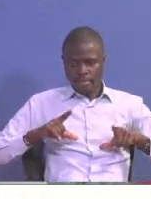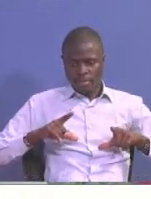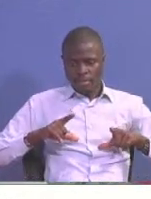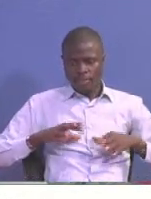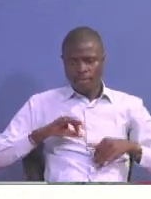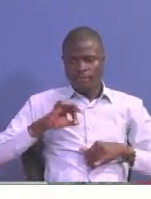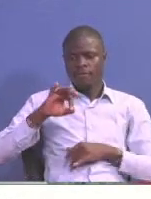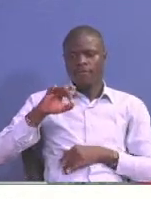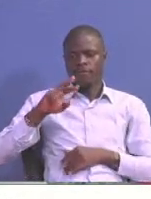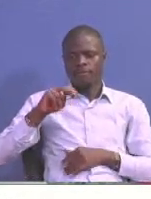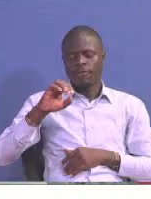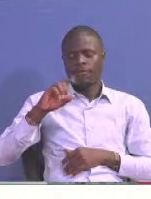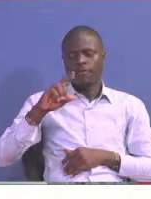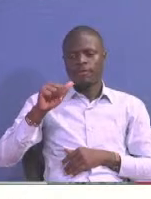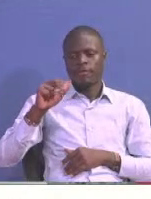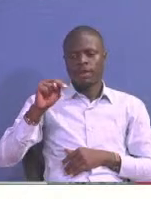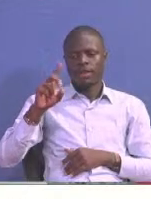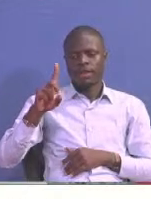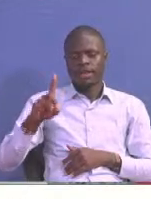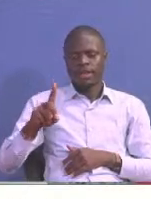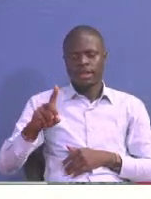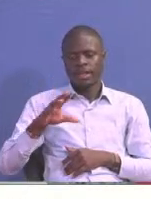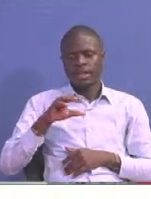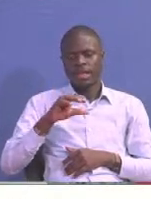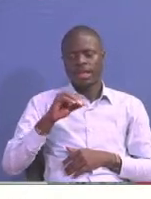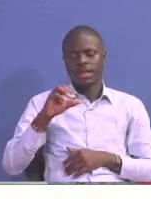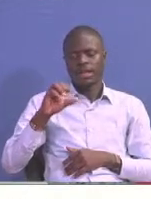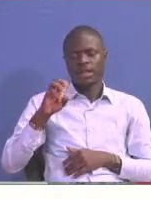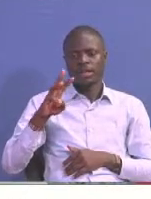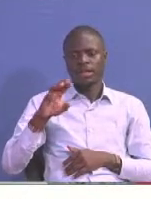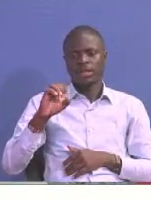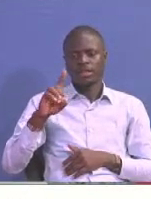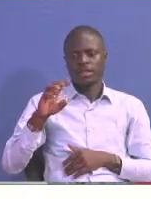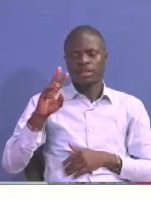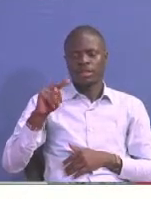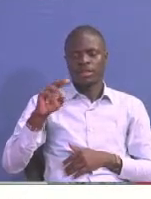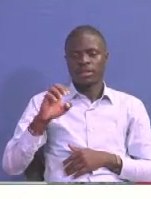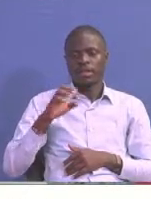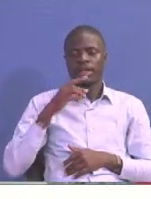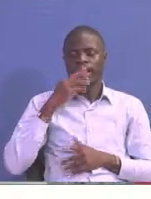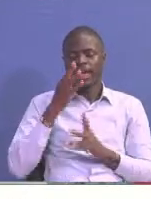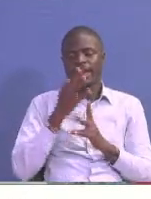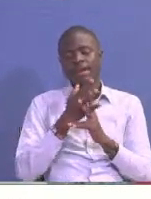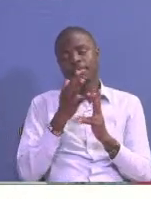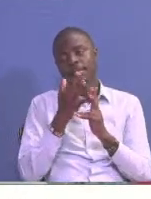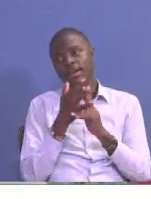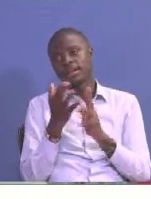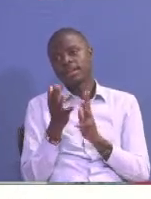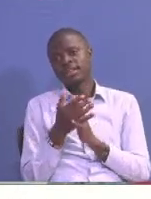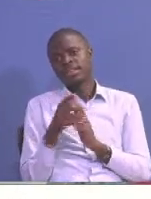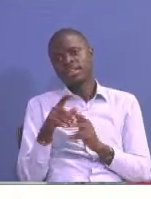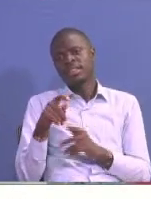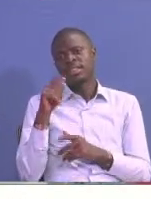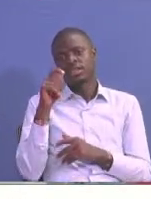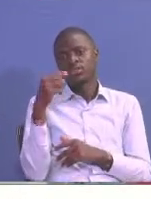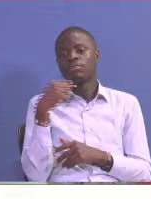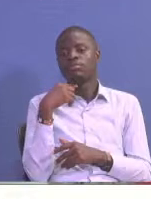Finland, Denmark, Canada, and Sweden, all of them are among the top 100